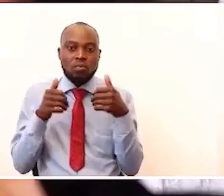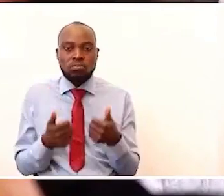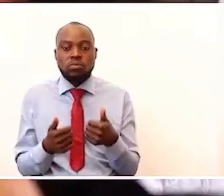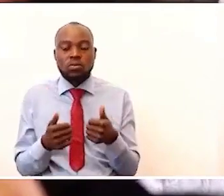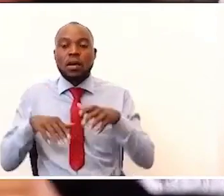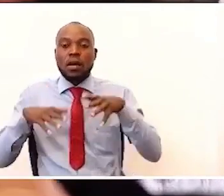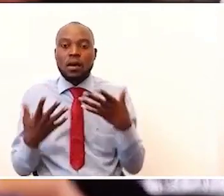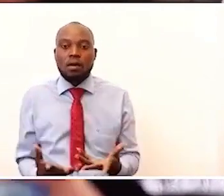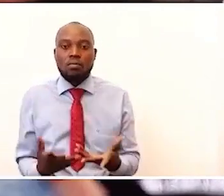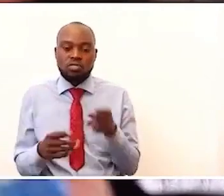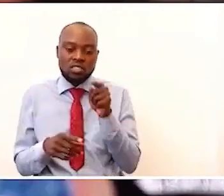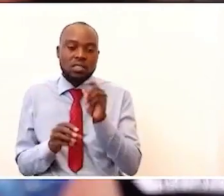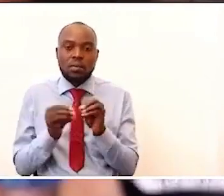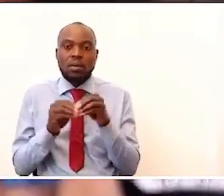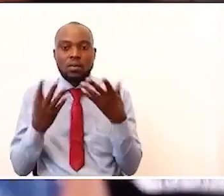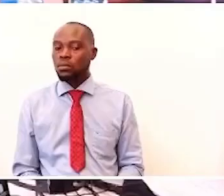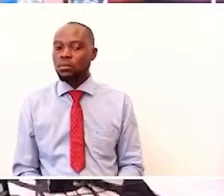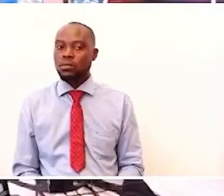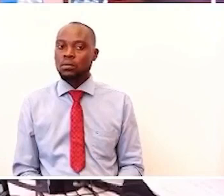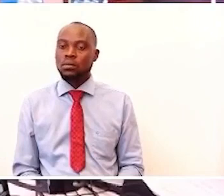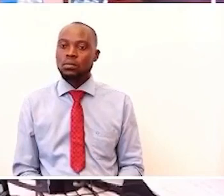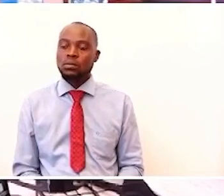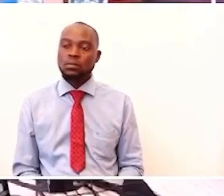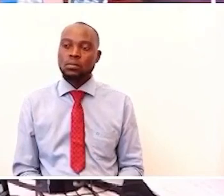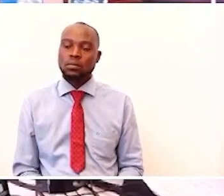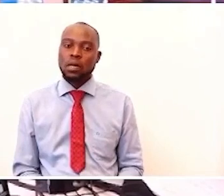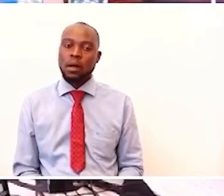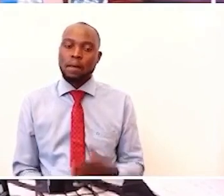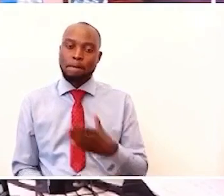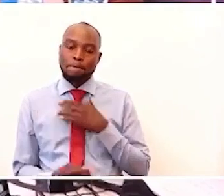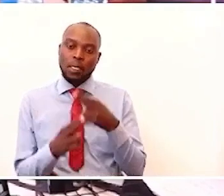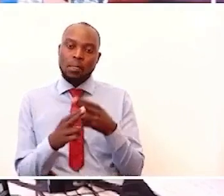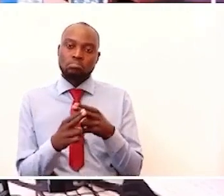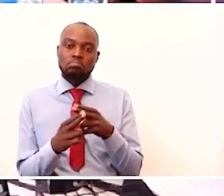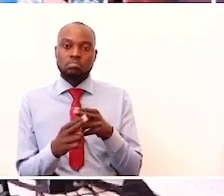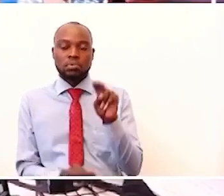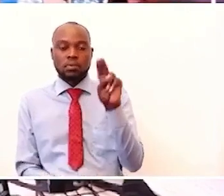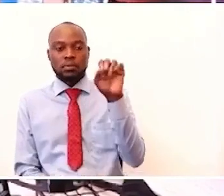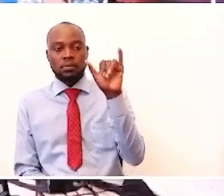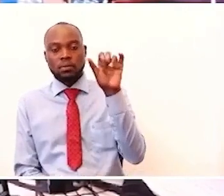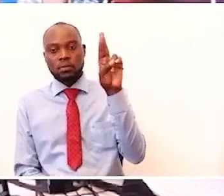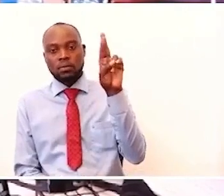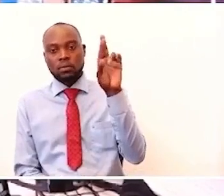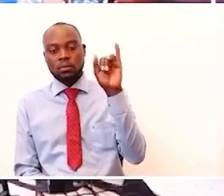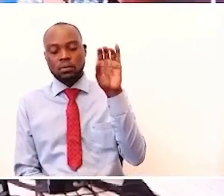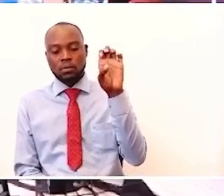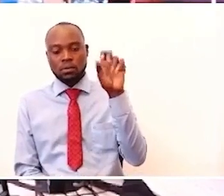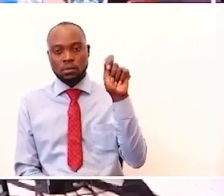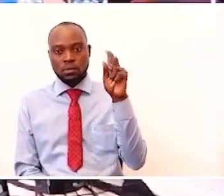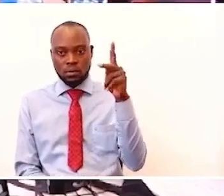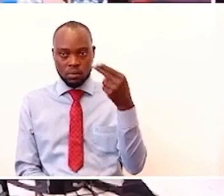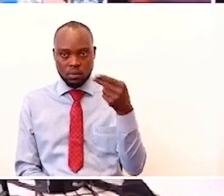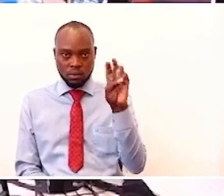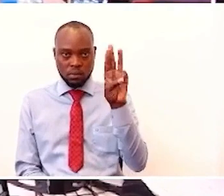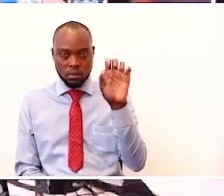how this can be done. Thank you. My name is Enoch Nyorekwa. I'm an economist. My question